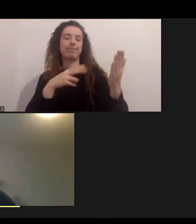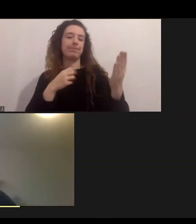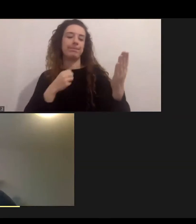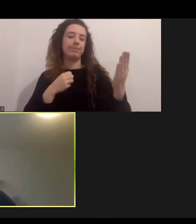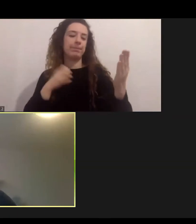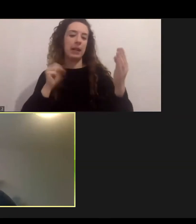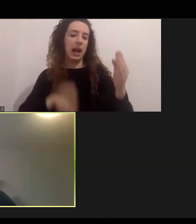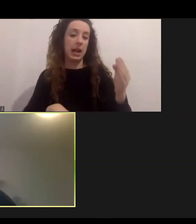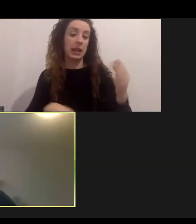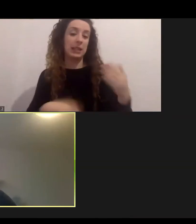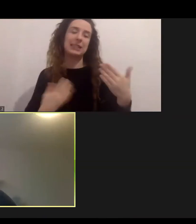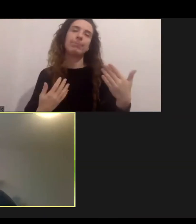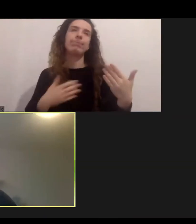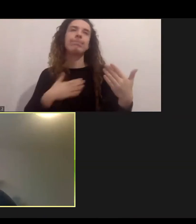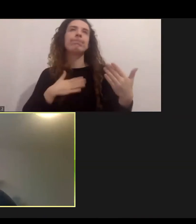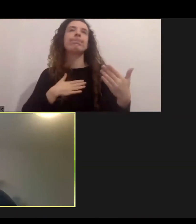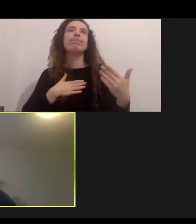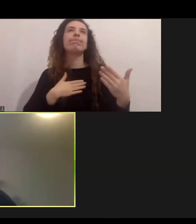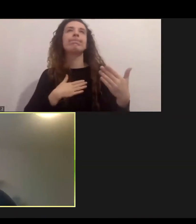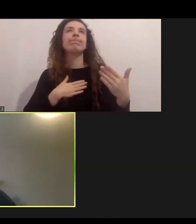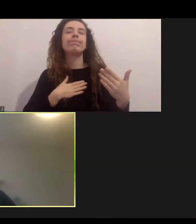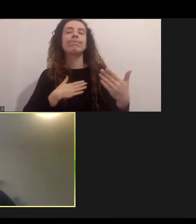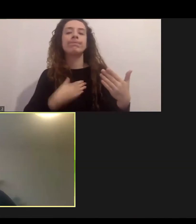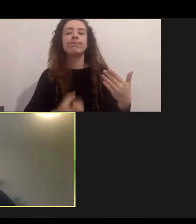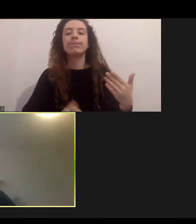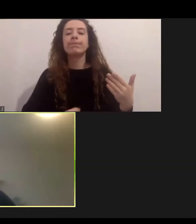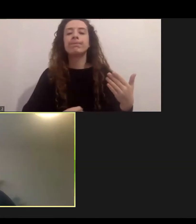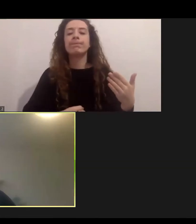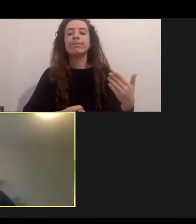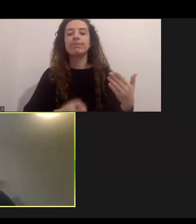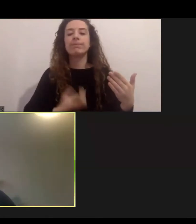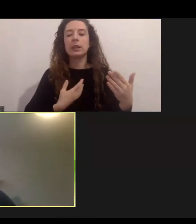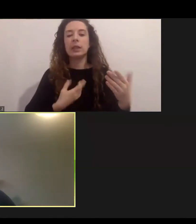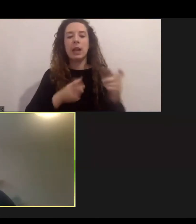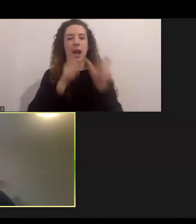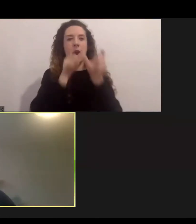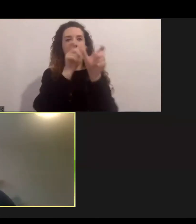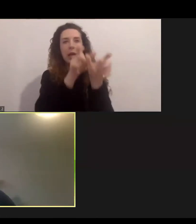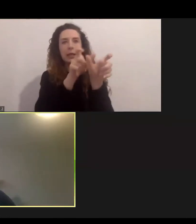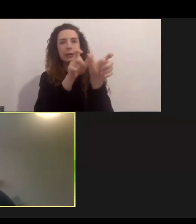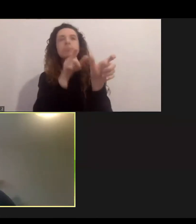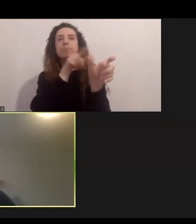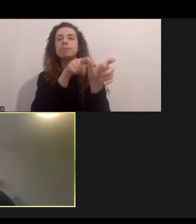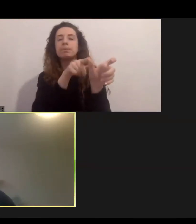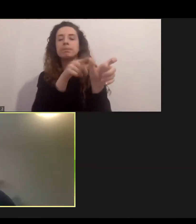platform. First of all, there are many